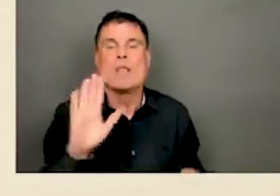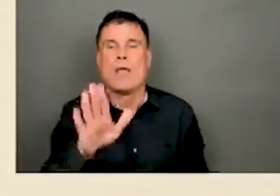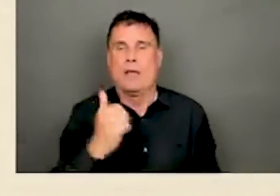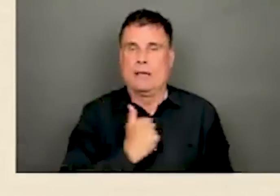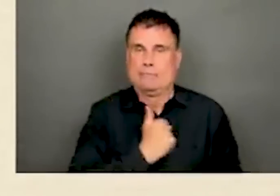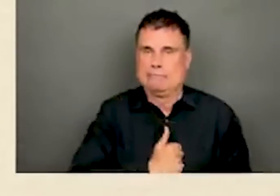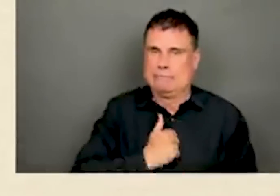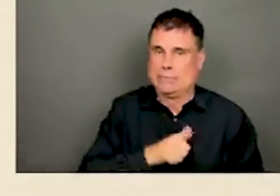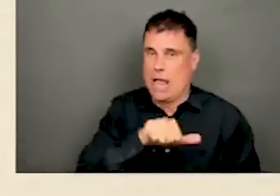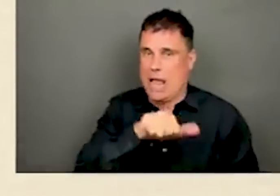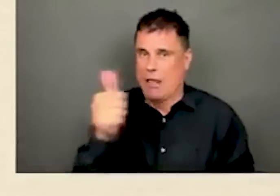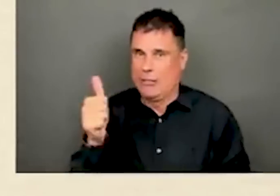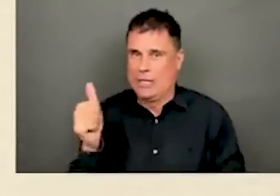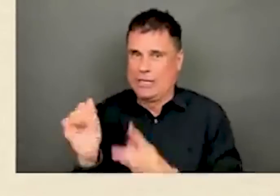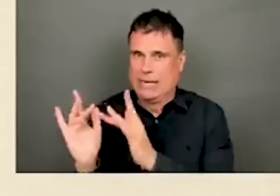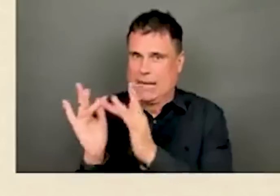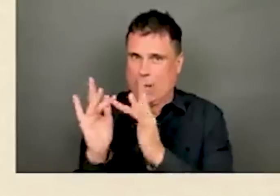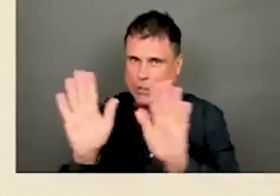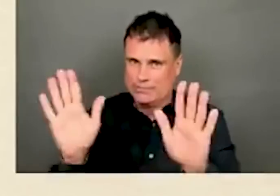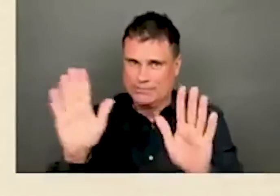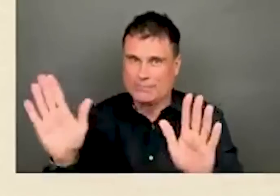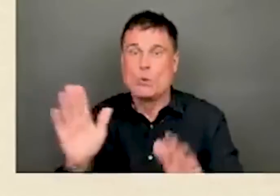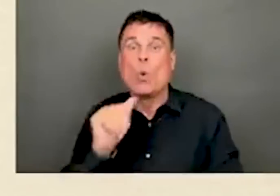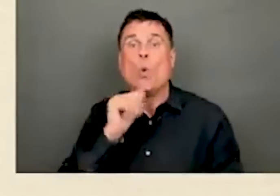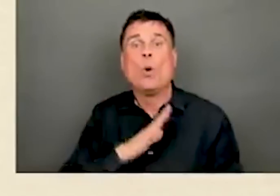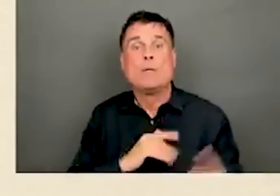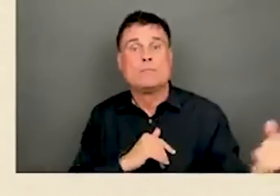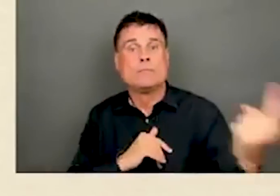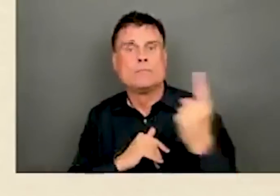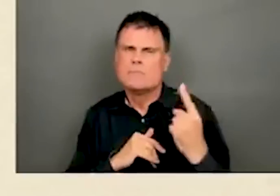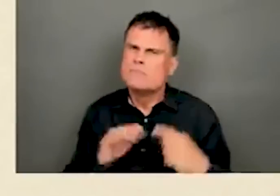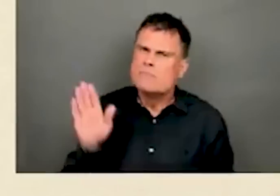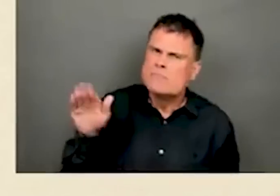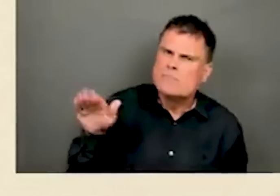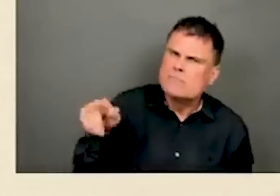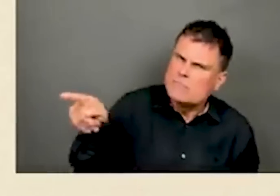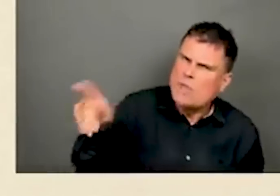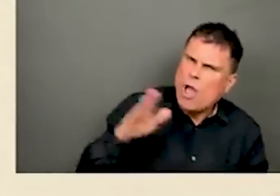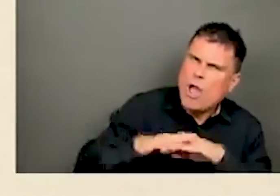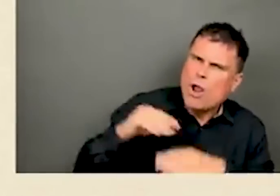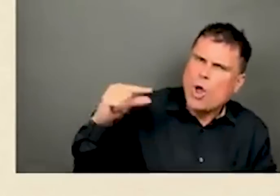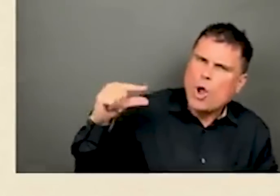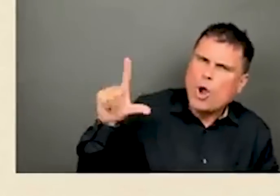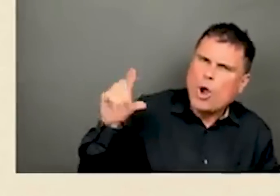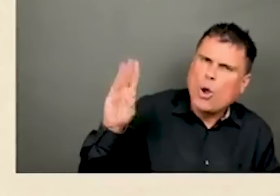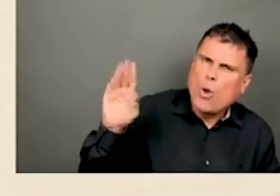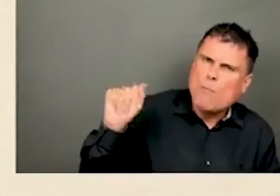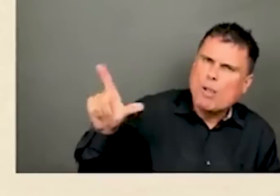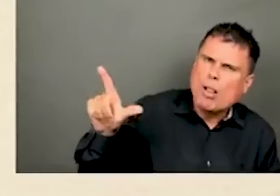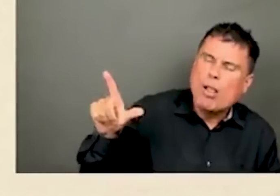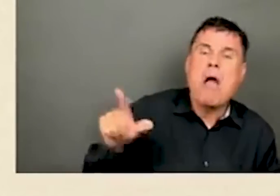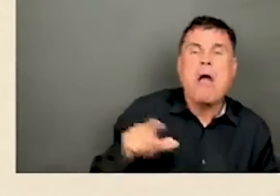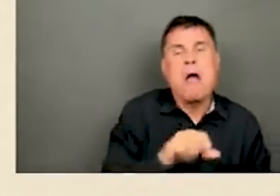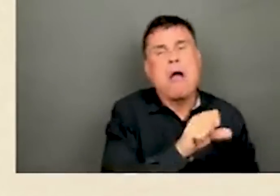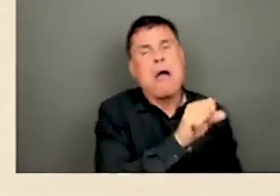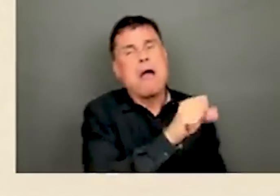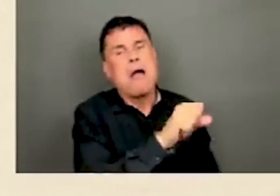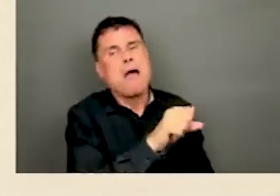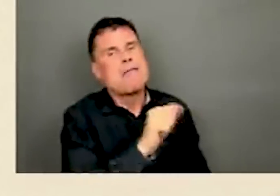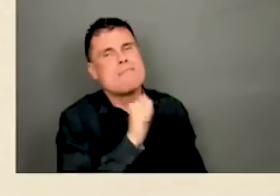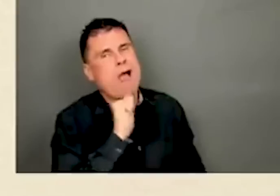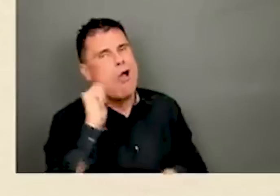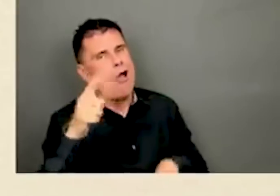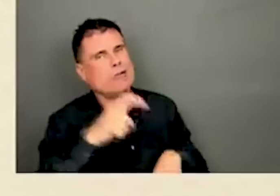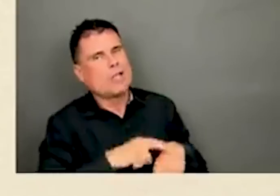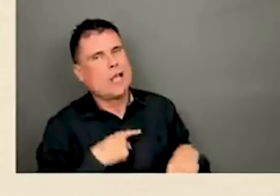it rolled. She said, "You're on Global." And I said, "Sometimes, but not all the time." So it was a reminder